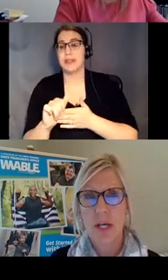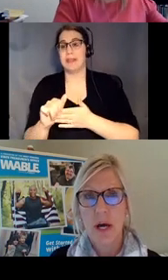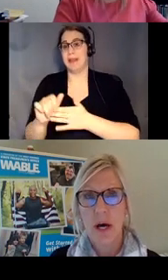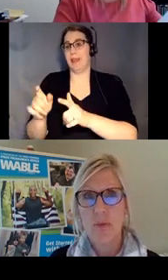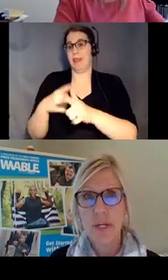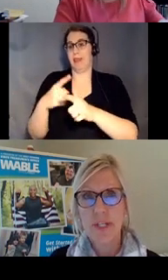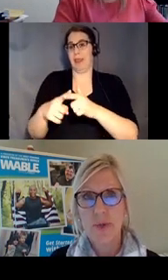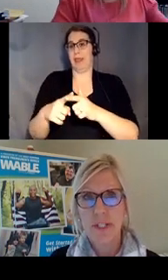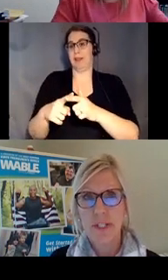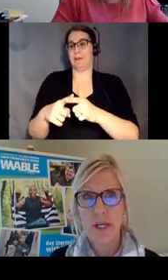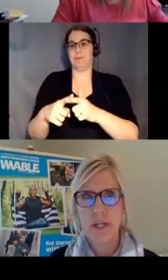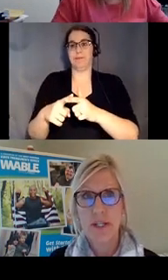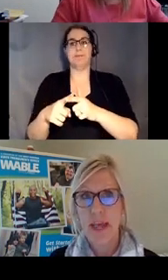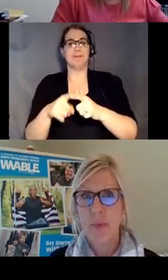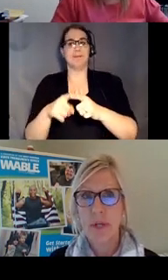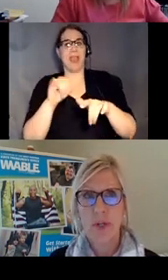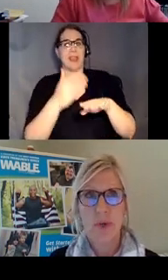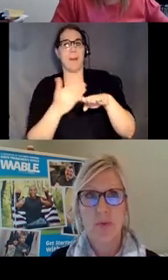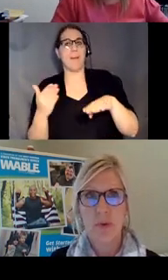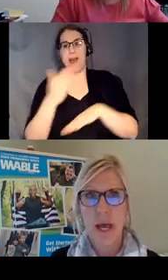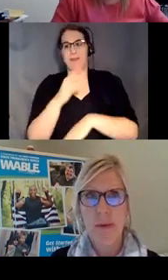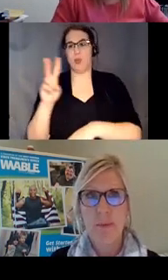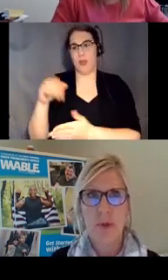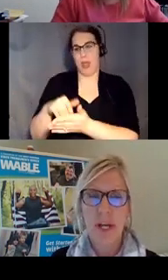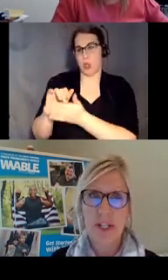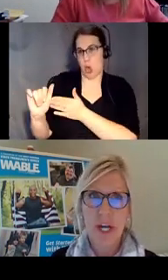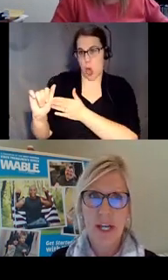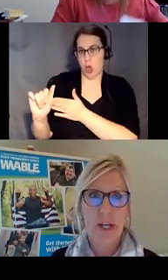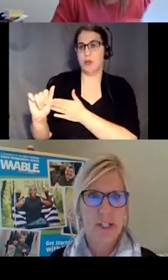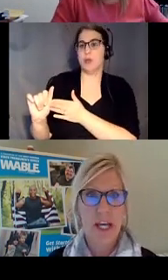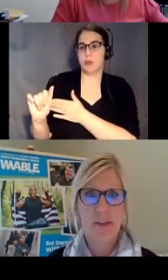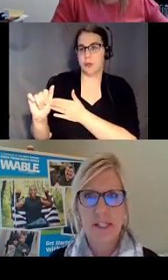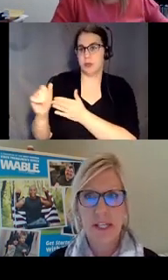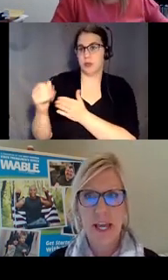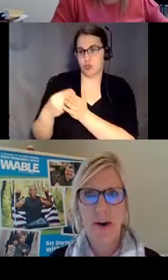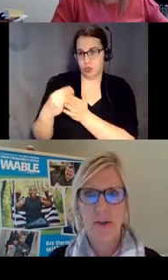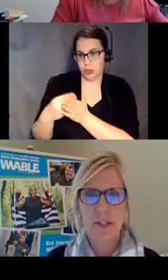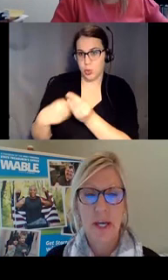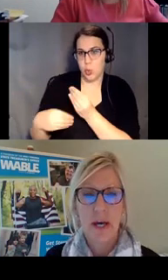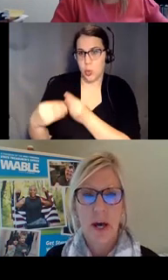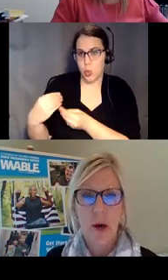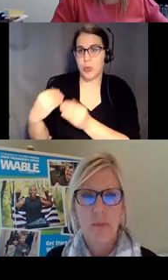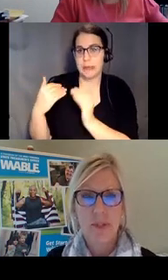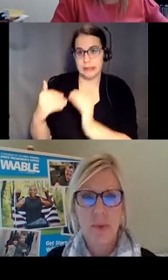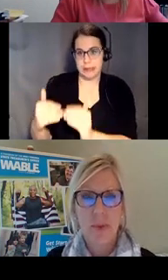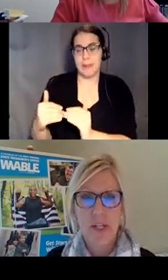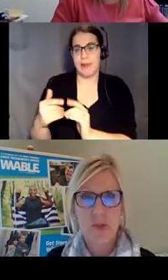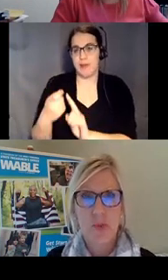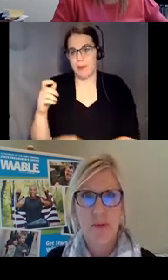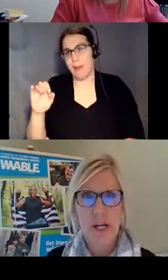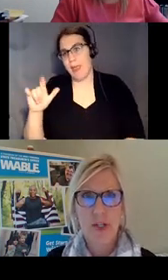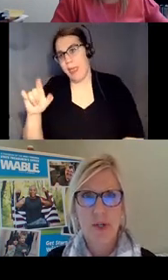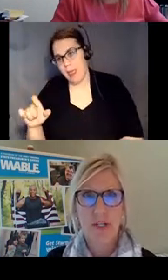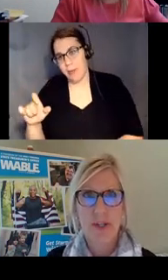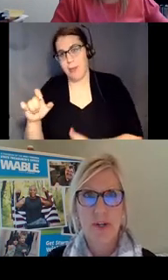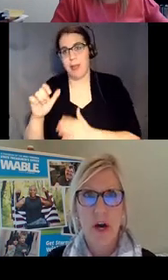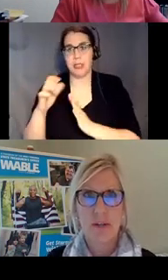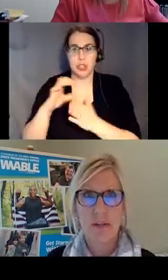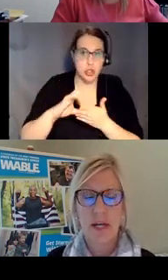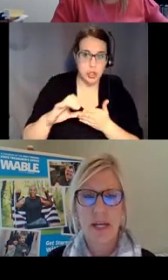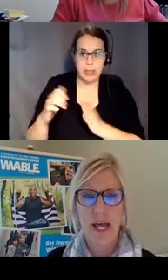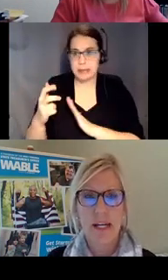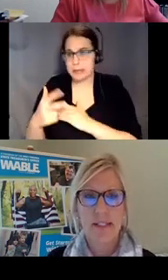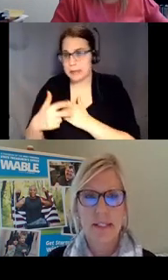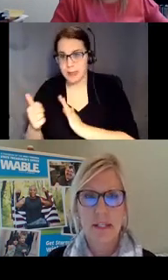$2,000 resource limit, and that would include from ABLE or checking or savings account. So they just want to make sure that they're